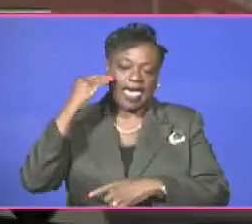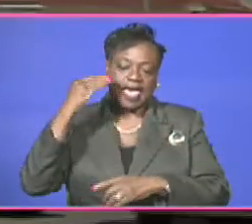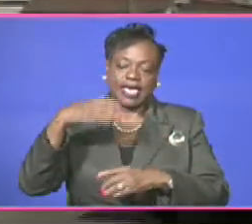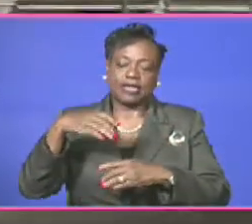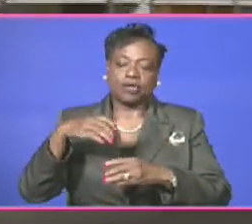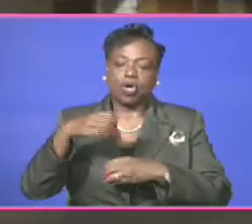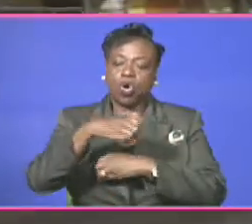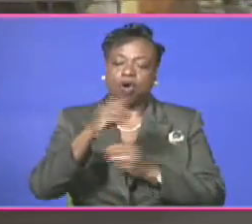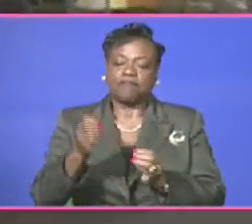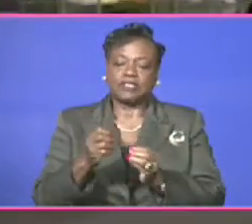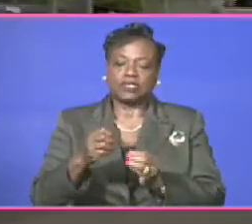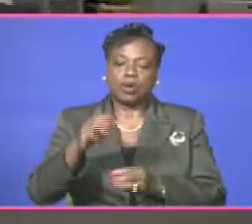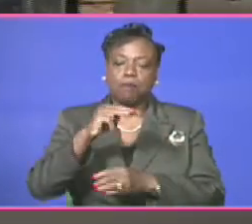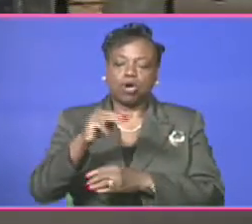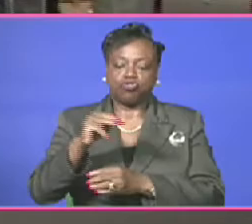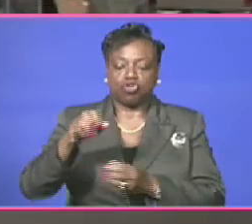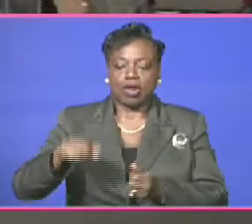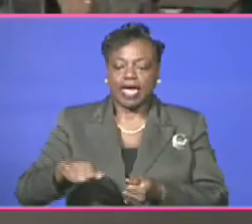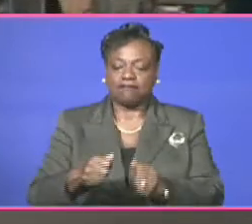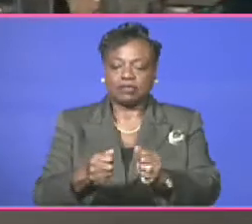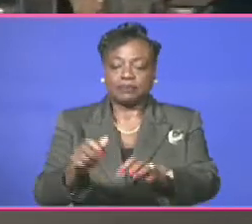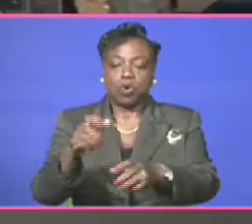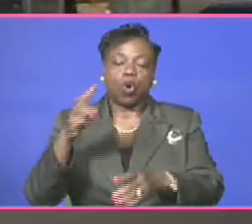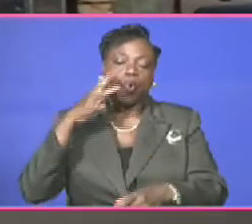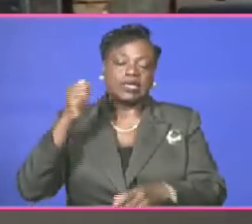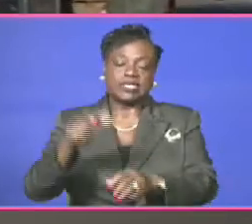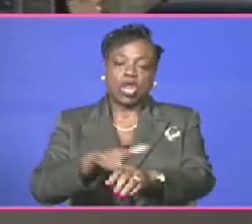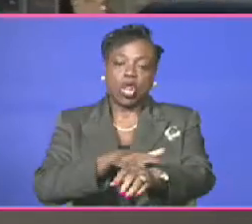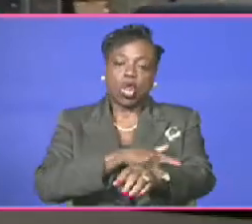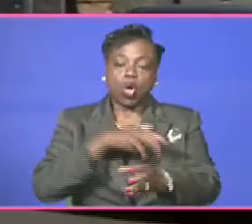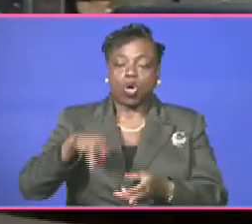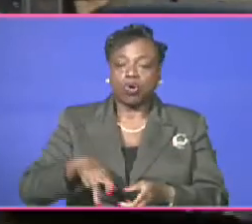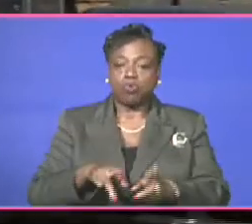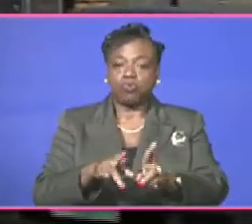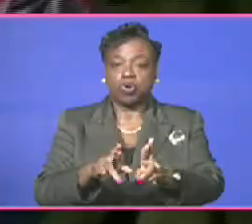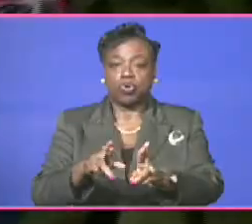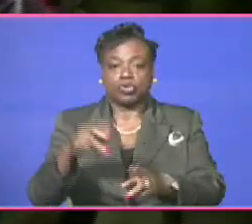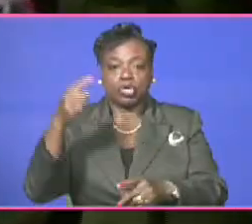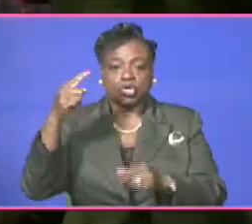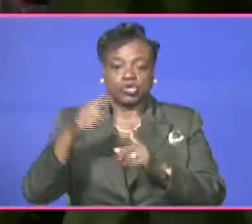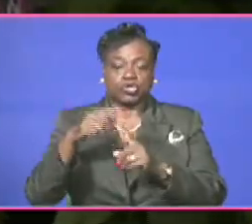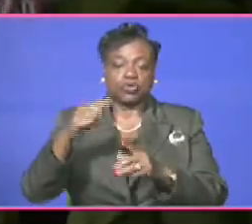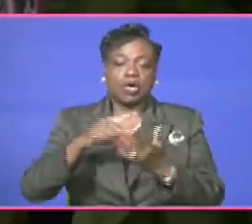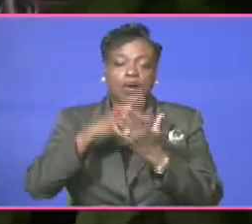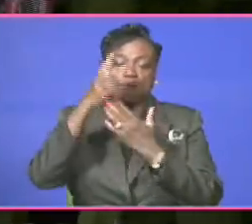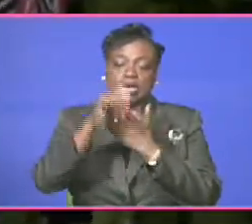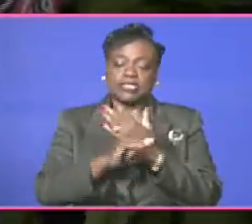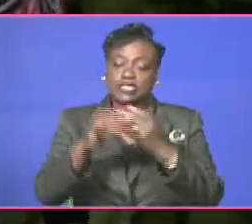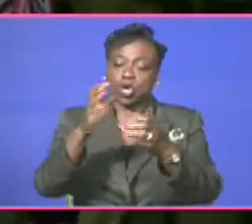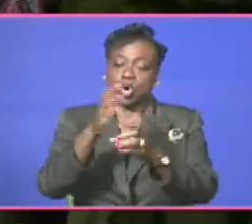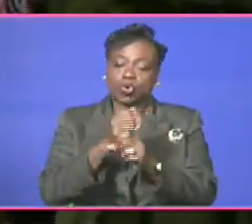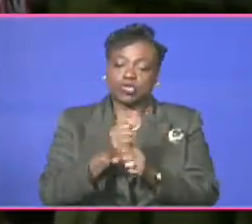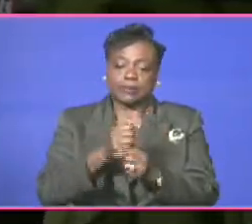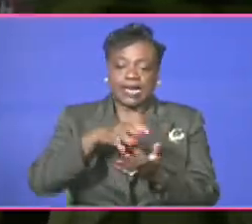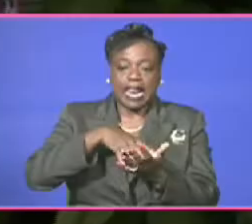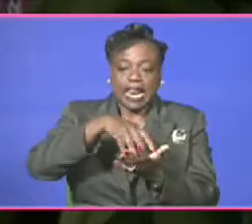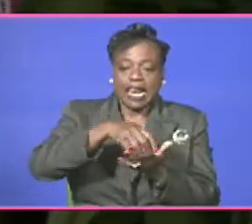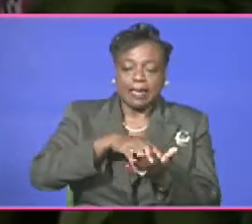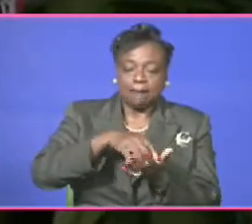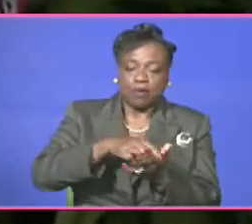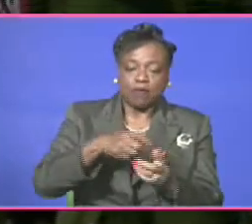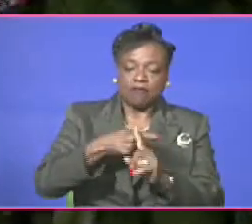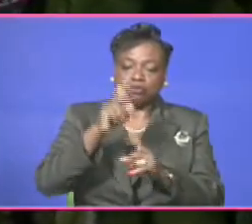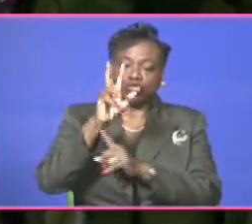Royal Avenue. It's been a long road for policyholders who have been in limbo since Clico went into liquidation in 2009.